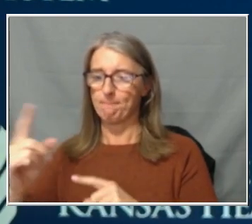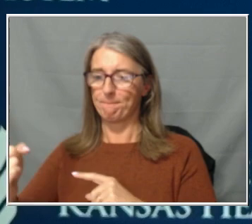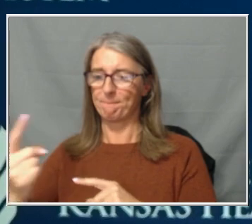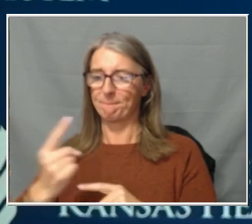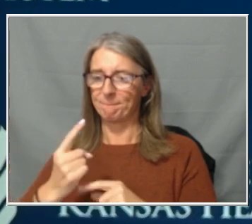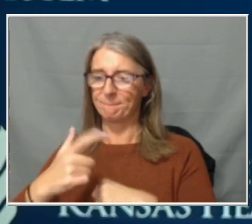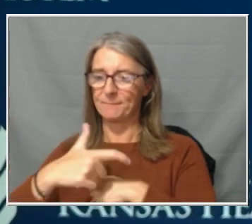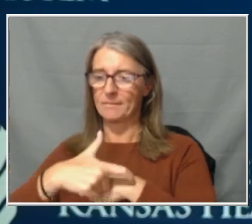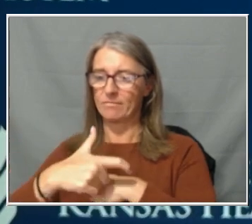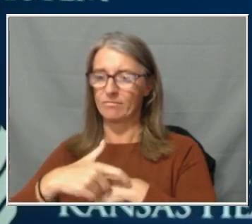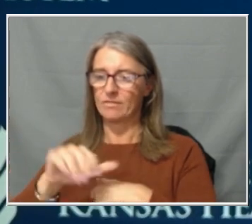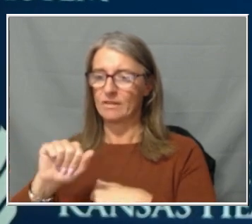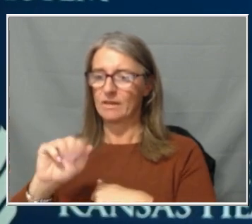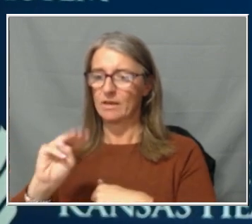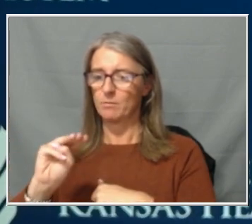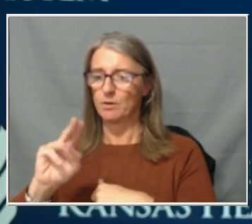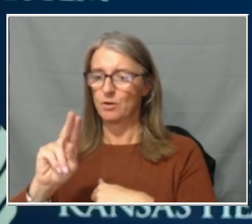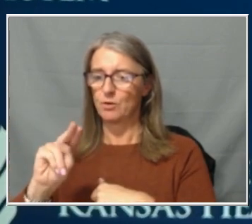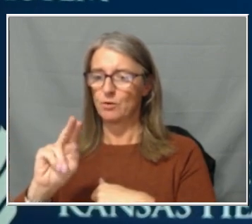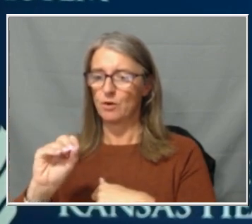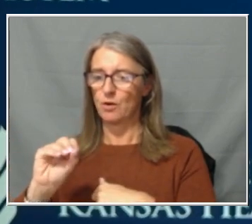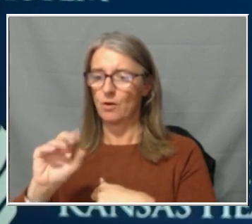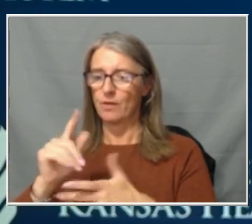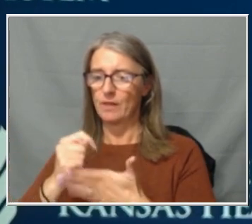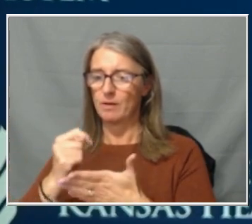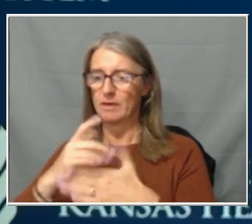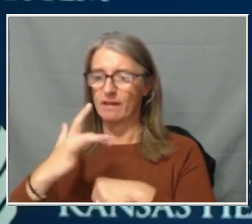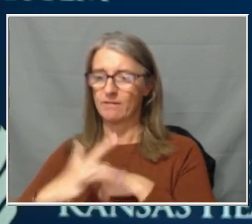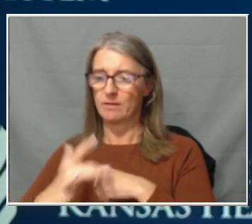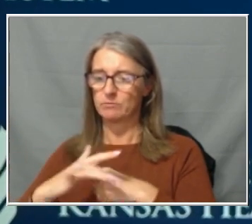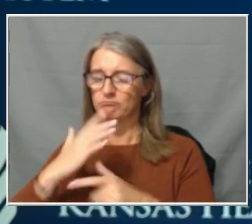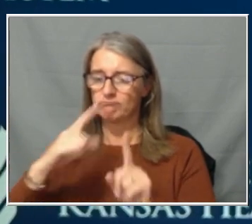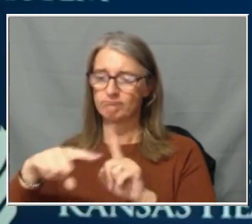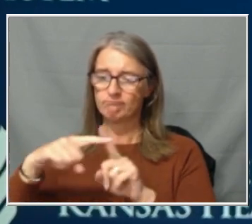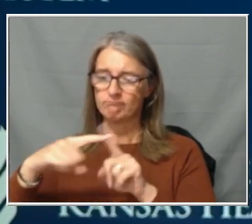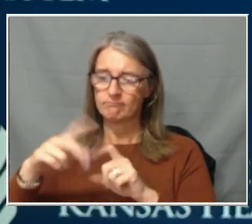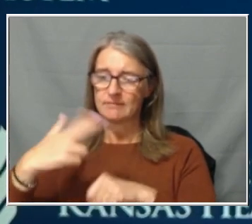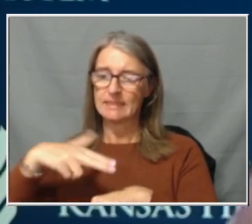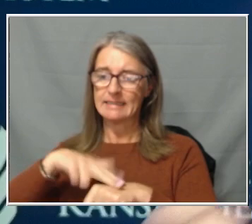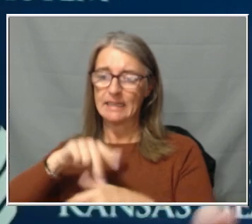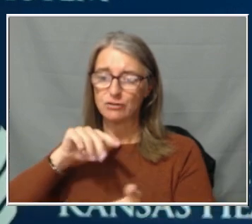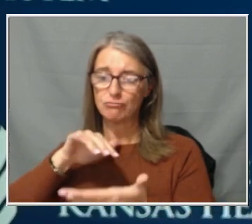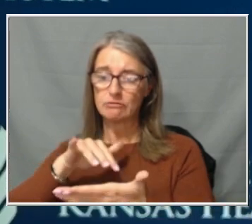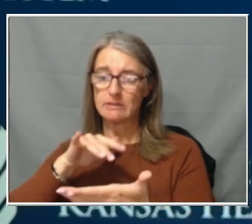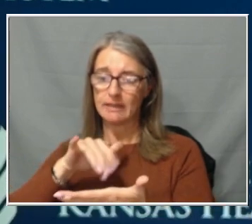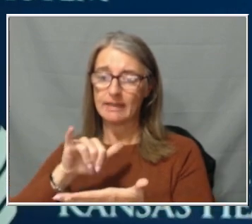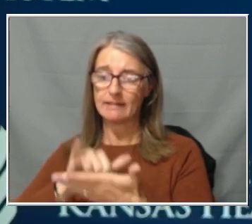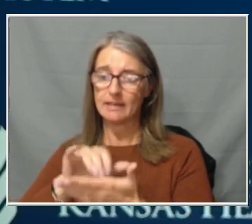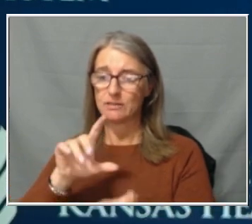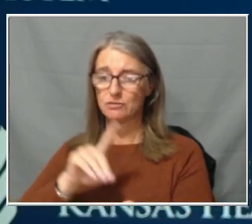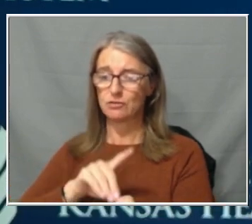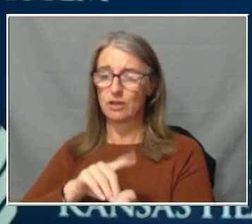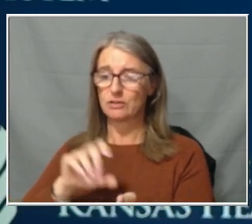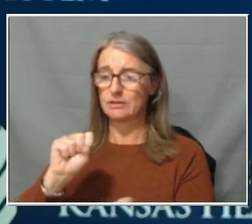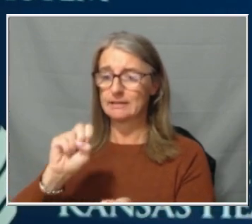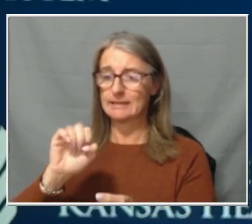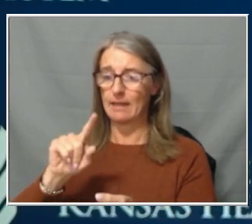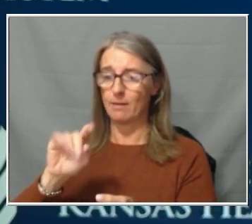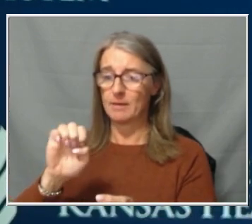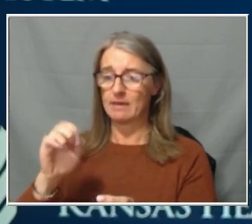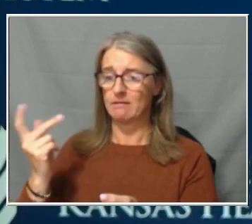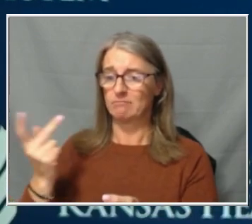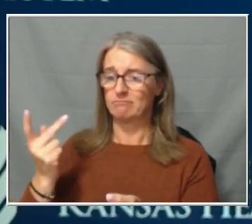time when immunotherapy was available. And that's a good thing, because we found out through a national study that Dr. Selby and I participated in